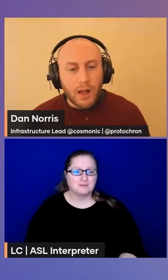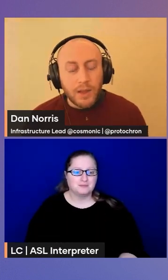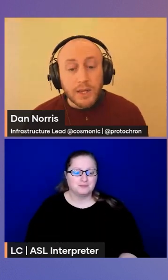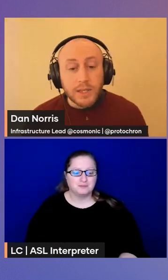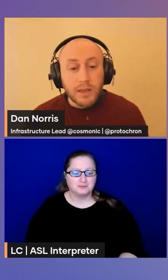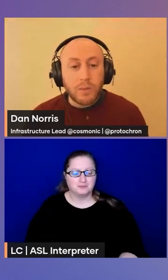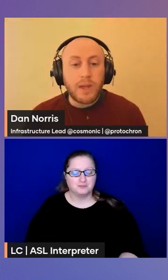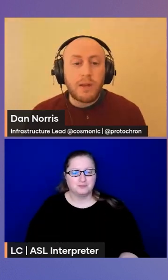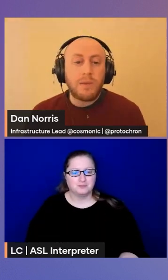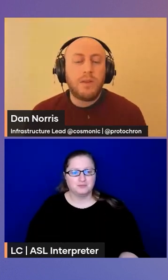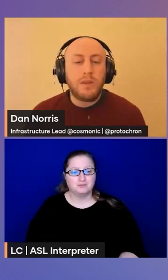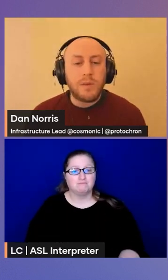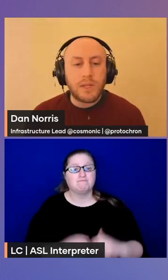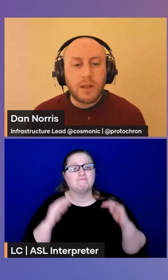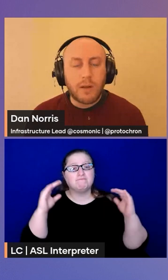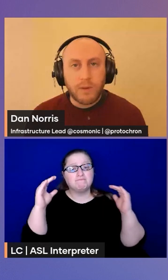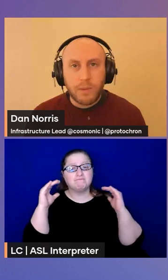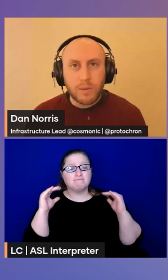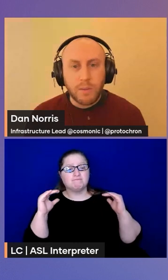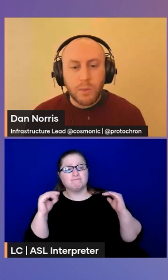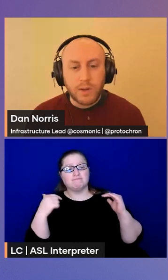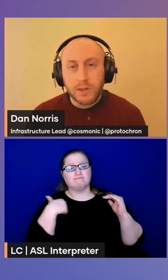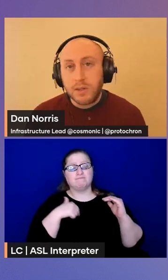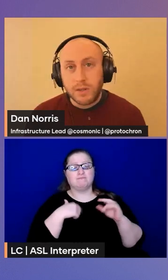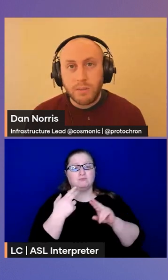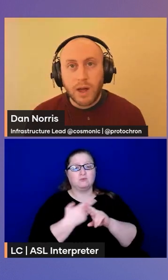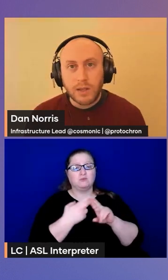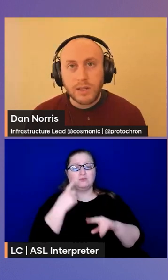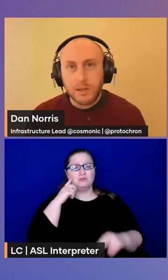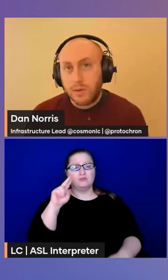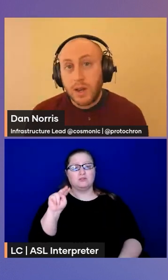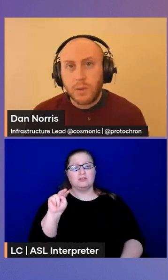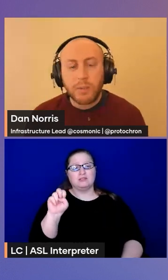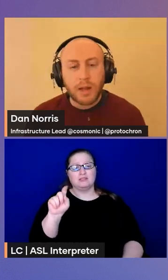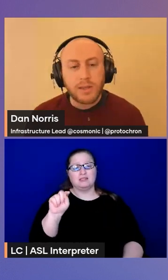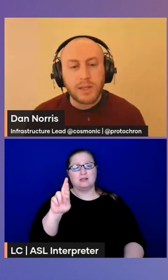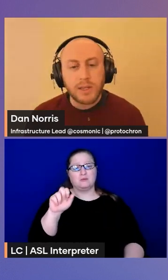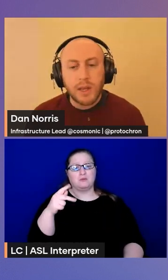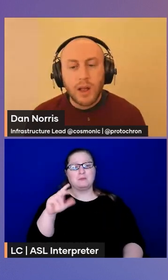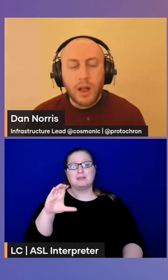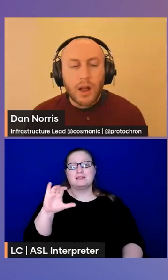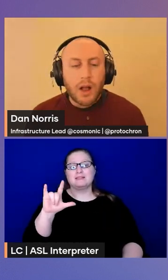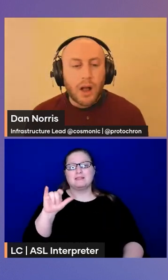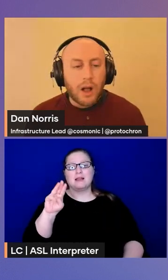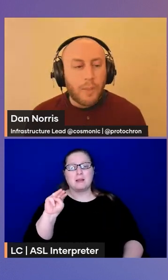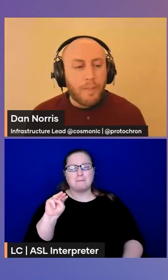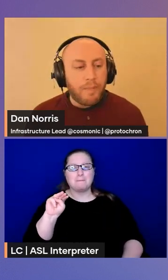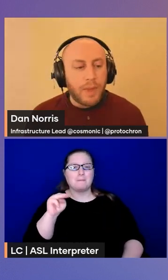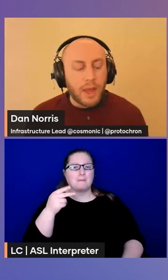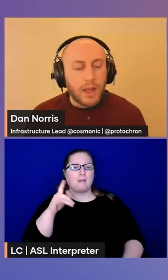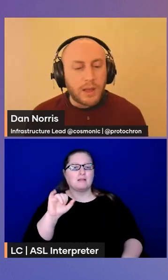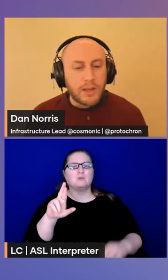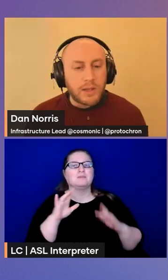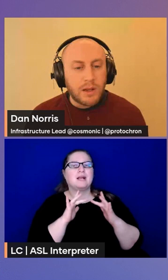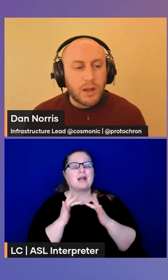The next thing that we end up using from Netreap was the Cilium policies, or the network policies. And